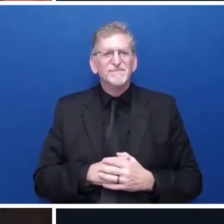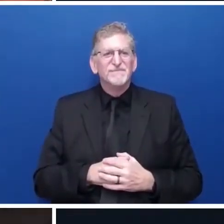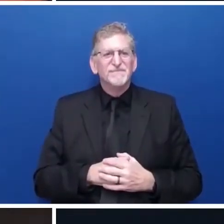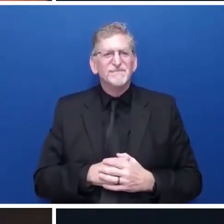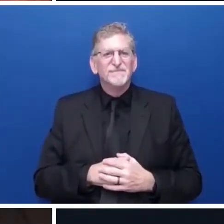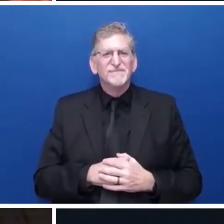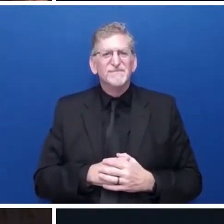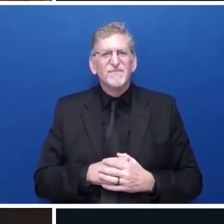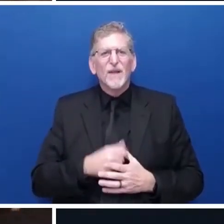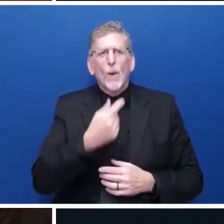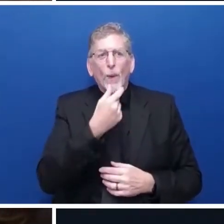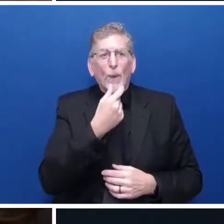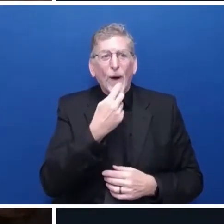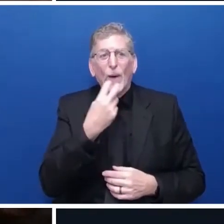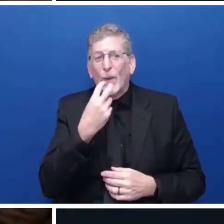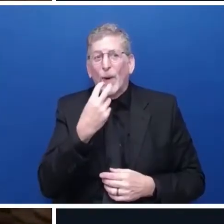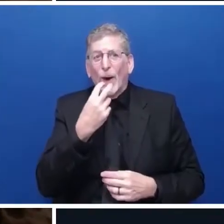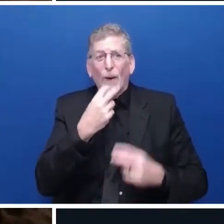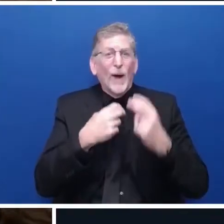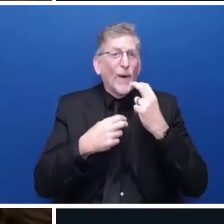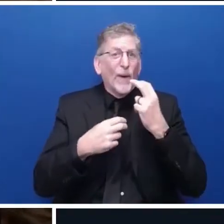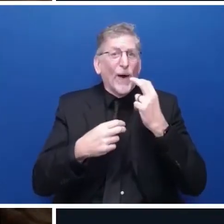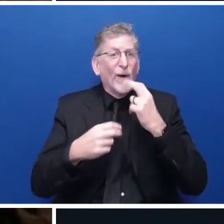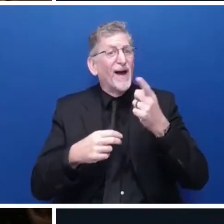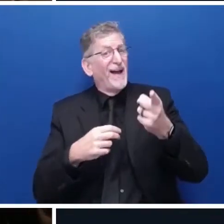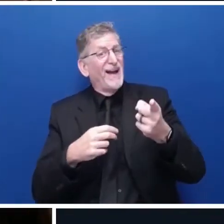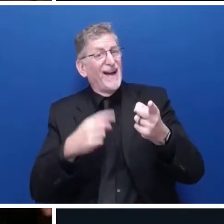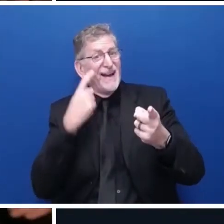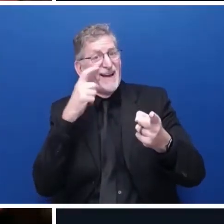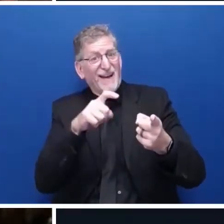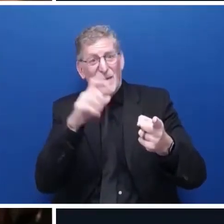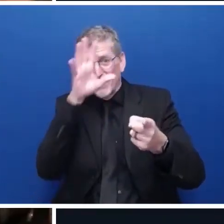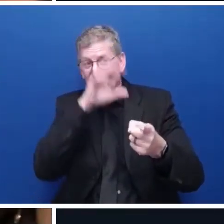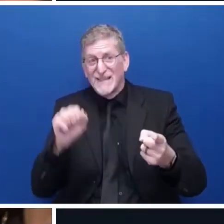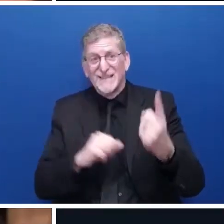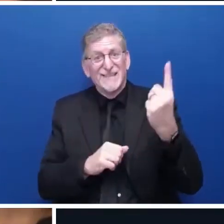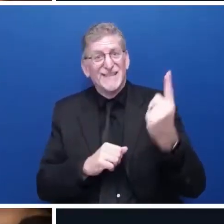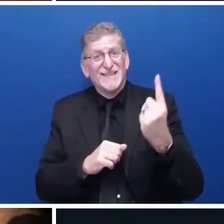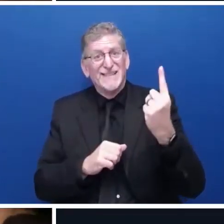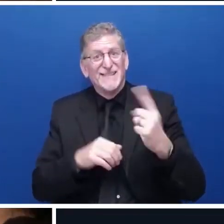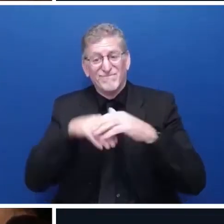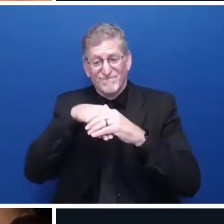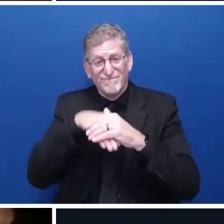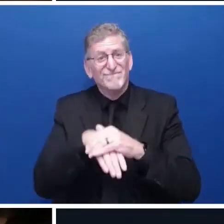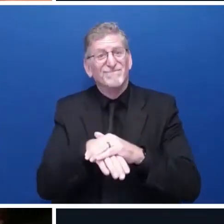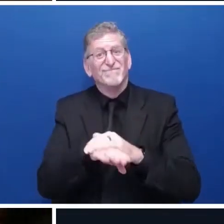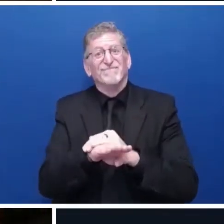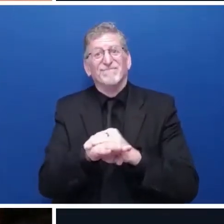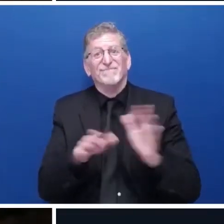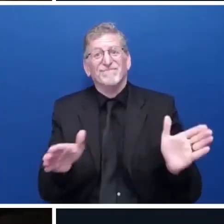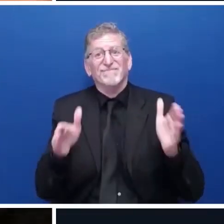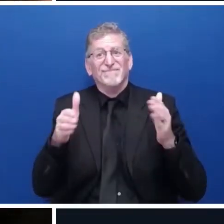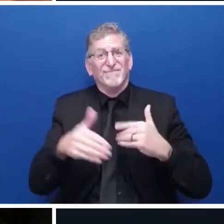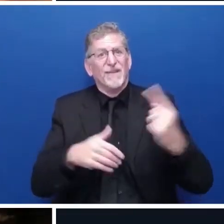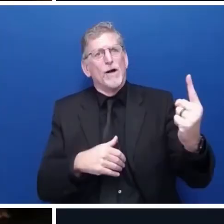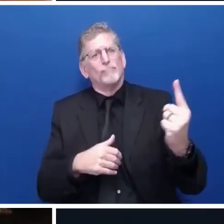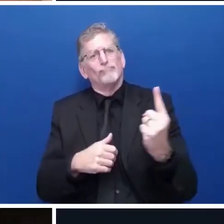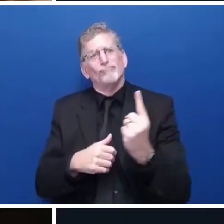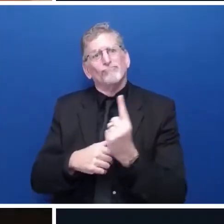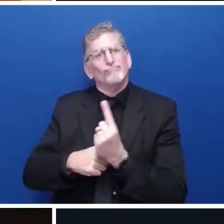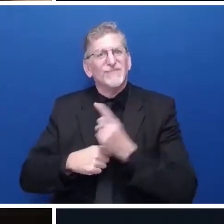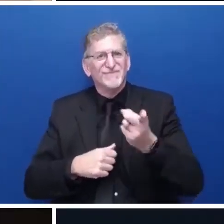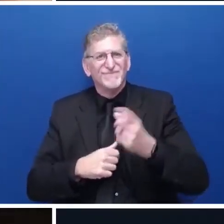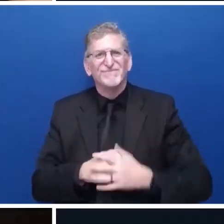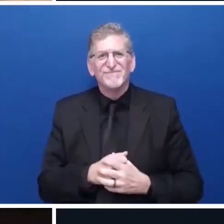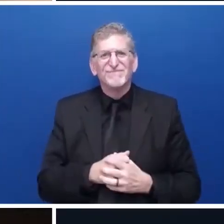We see the president there entering the chamber now, going to make his way down that aisle. We're sure he's going to greet people along the